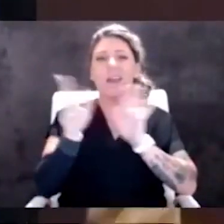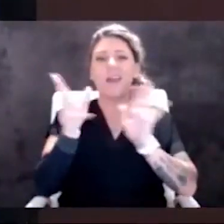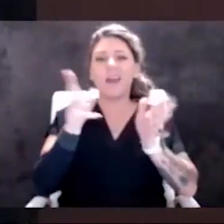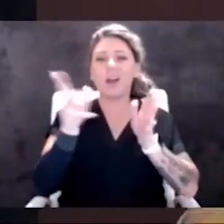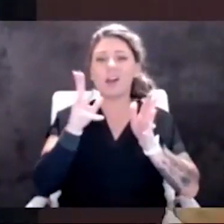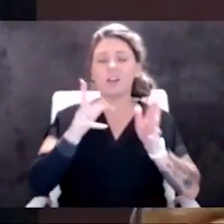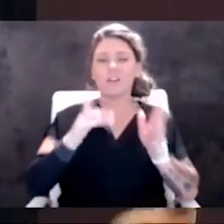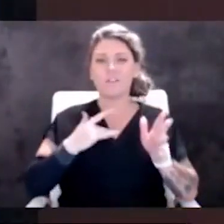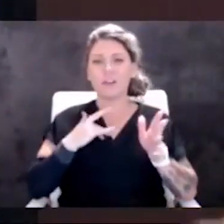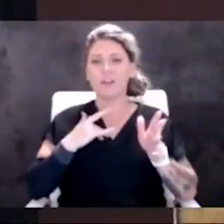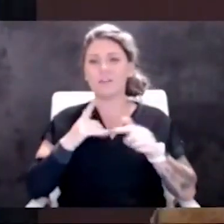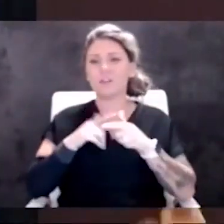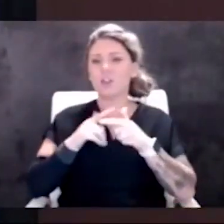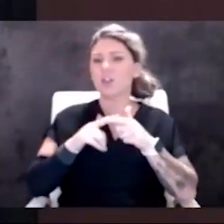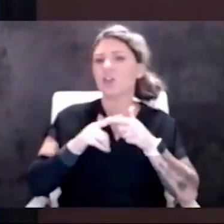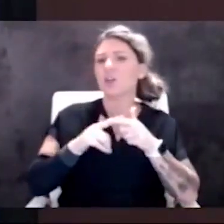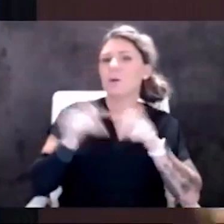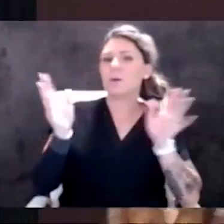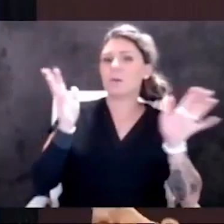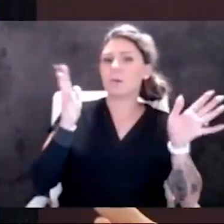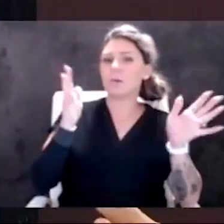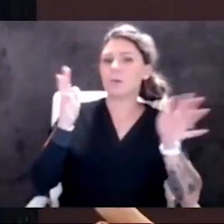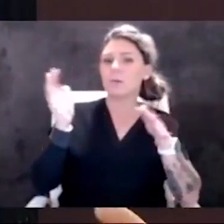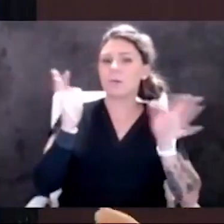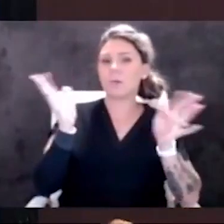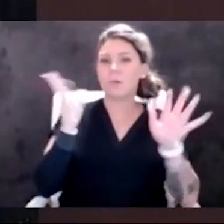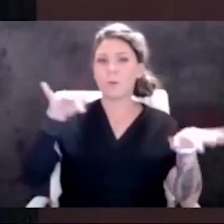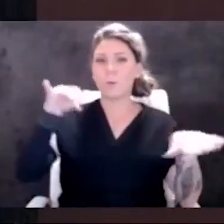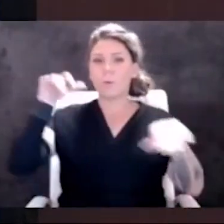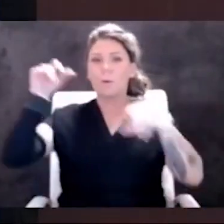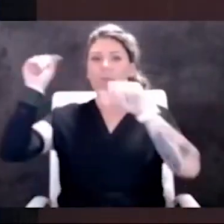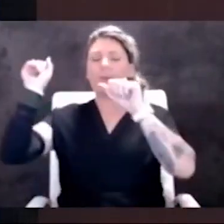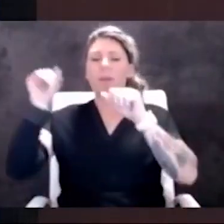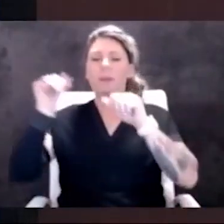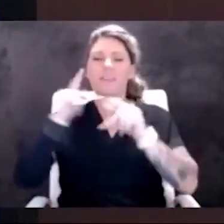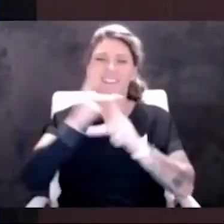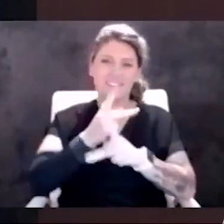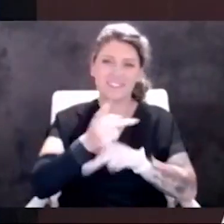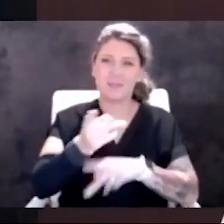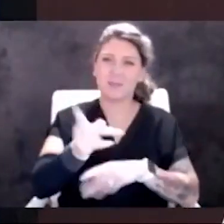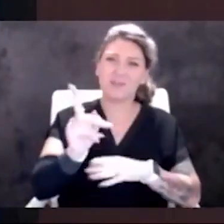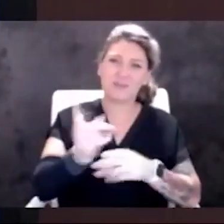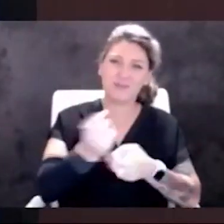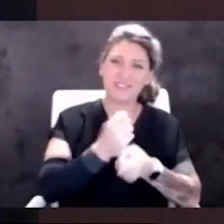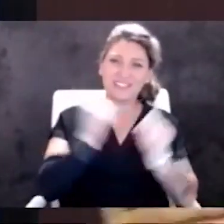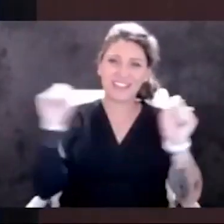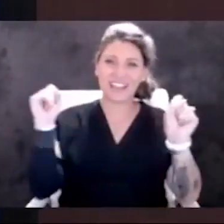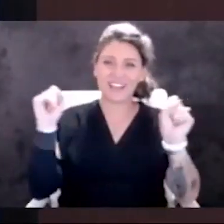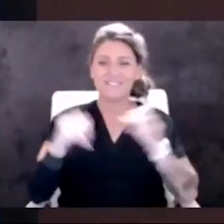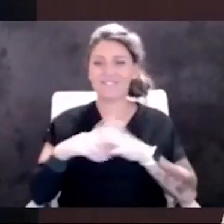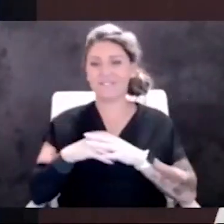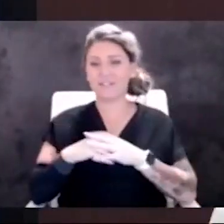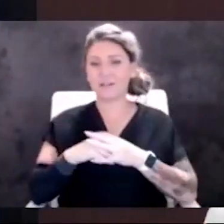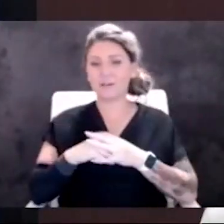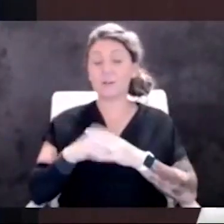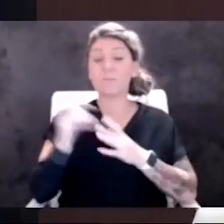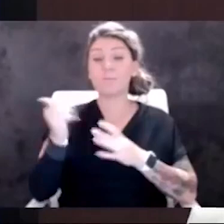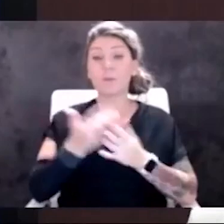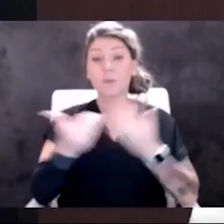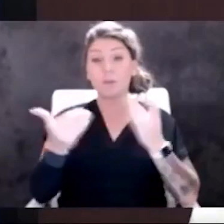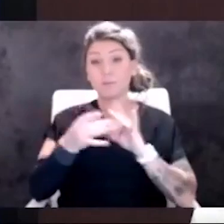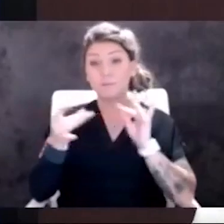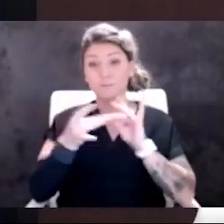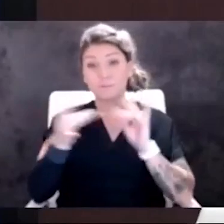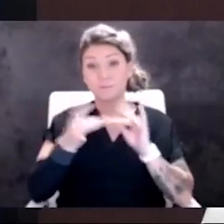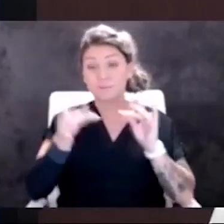flow. There's a little bit of a breeze coming across you, and that's trying to keep you safe. So, the other thing I would point out is that we don't have disease transmission